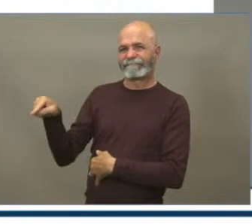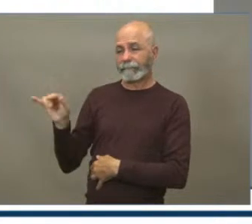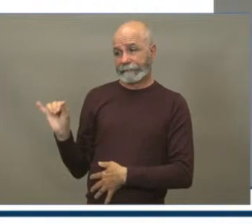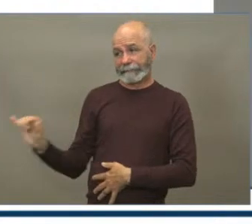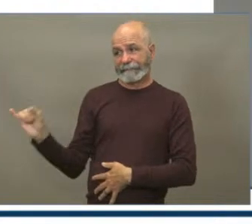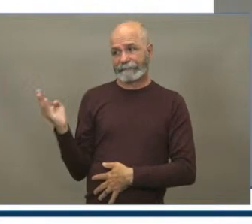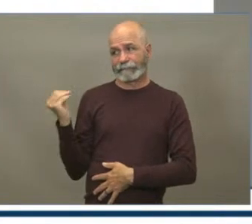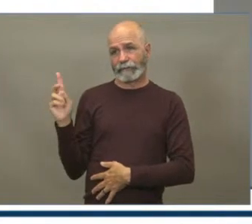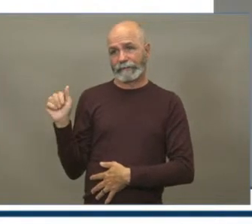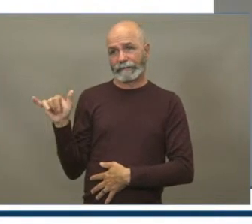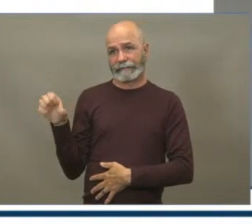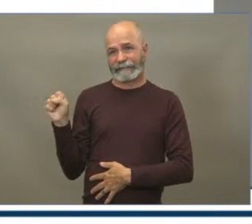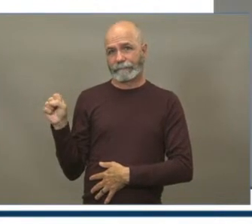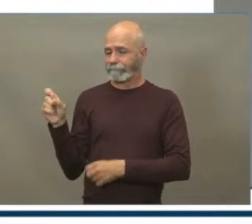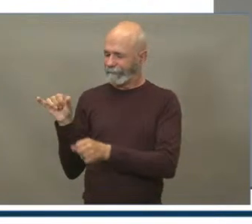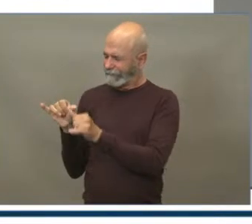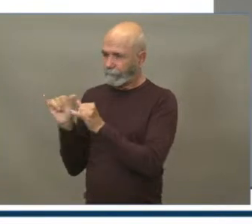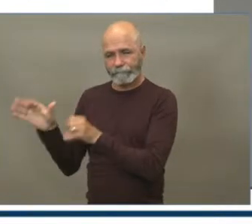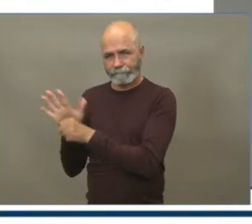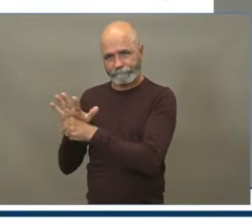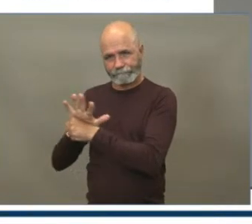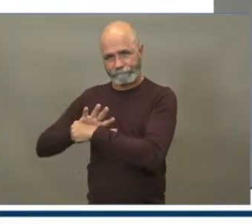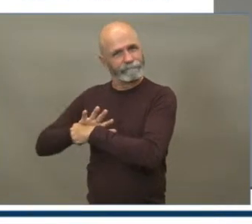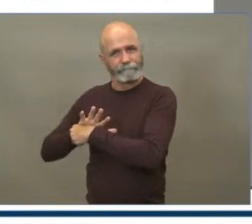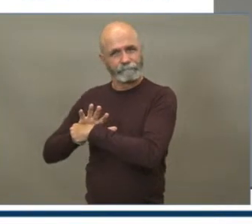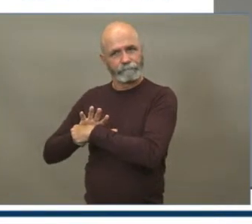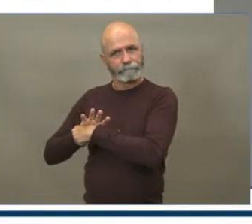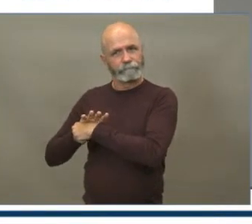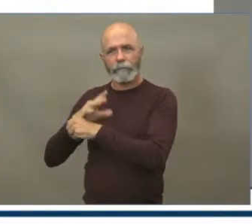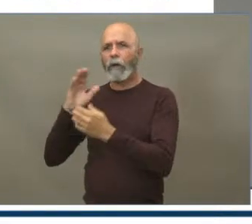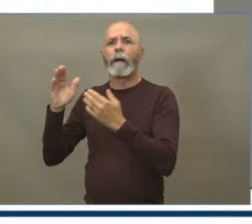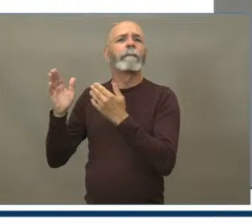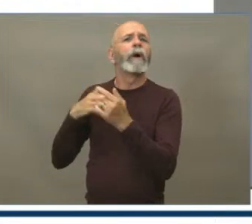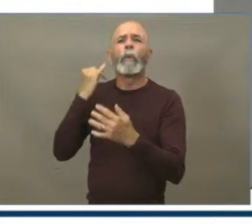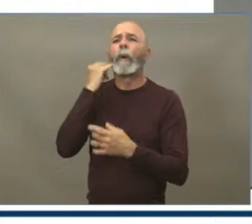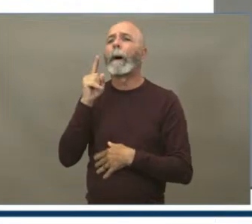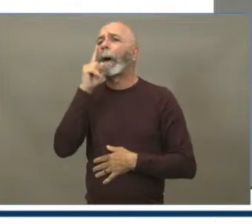full 14 days, no matter what your initial test results show.